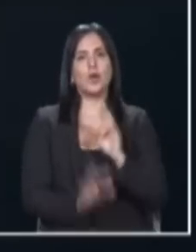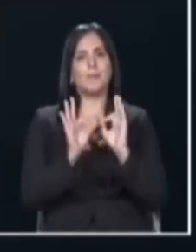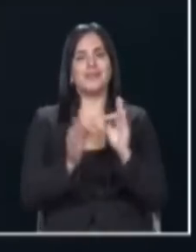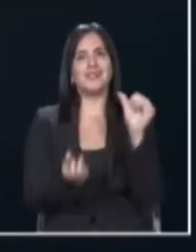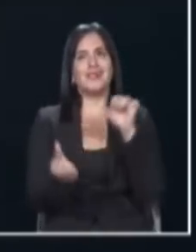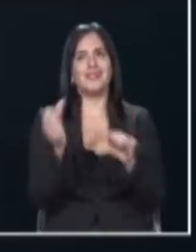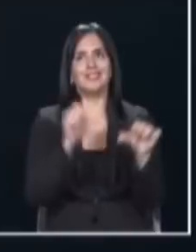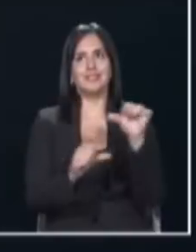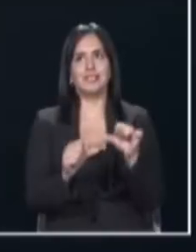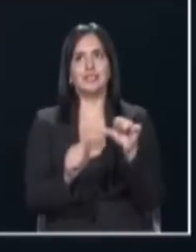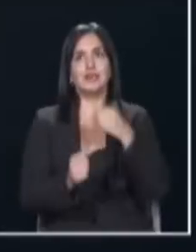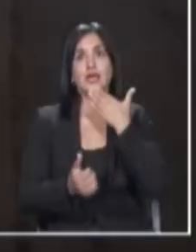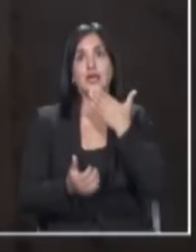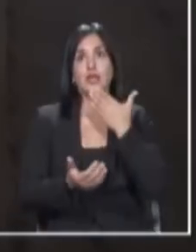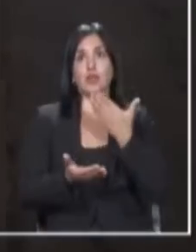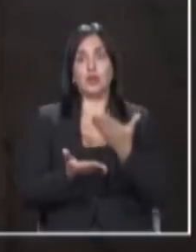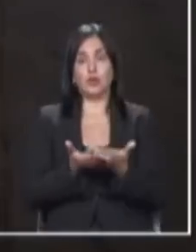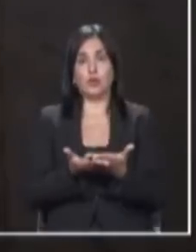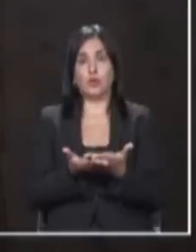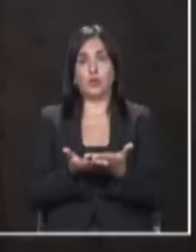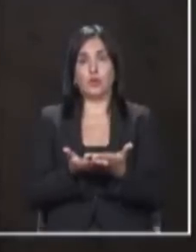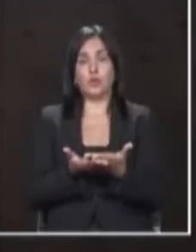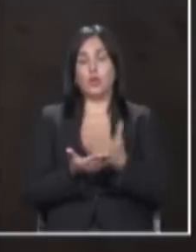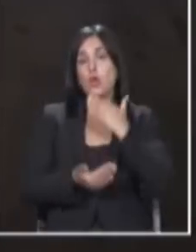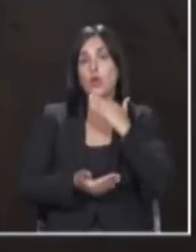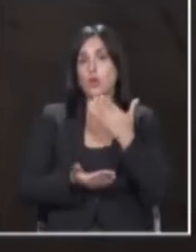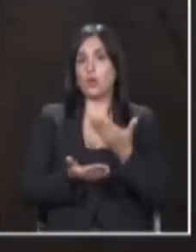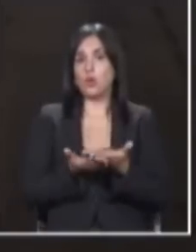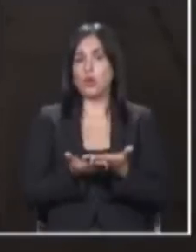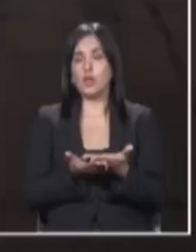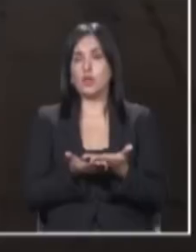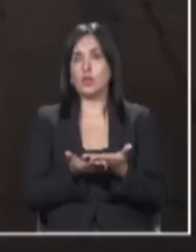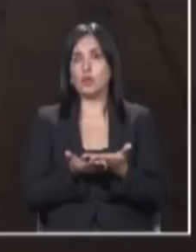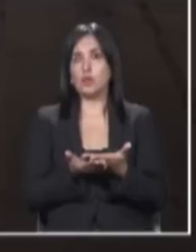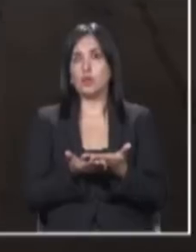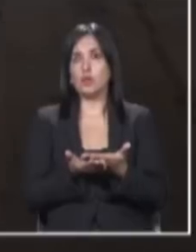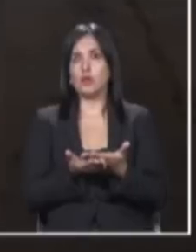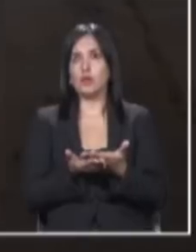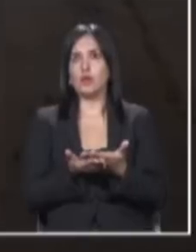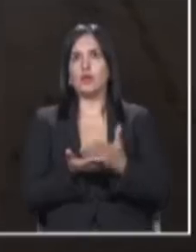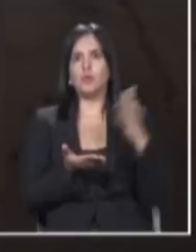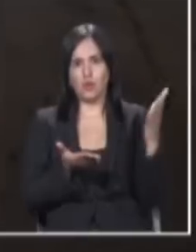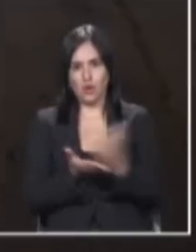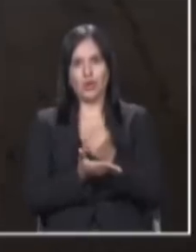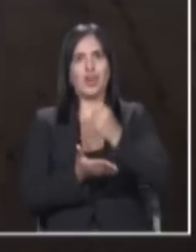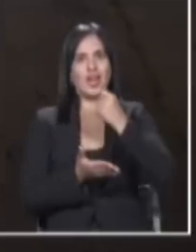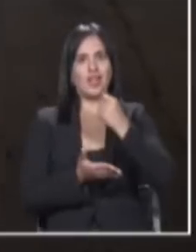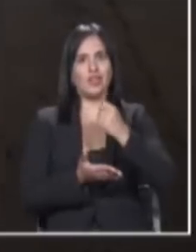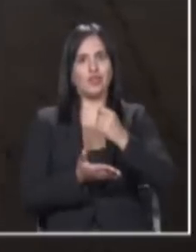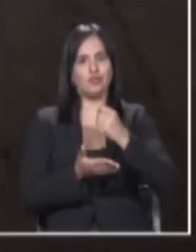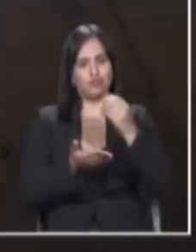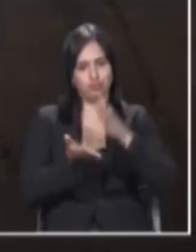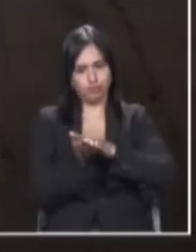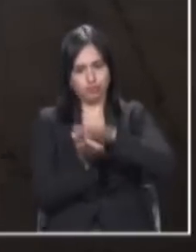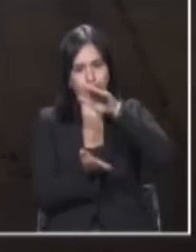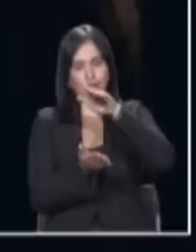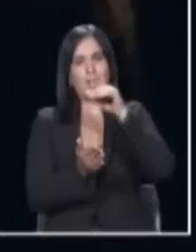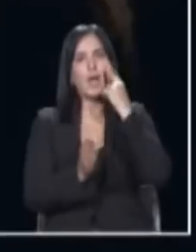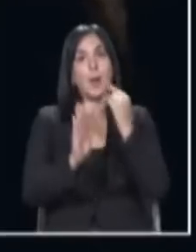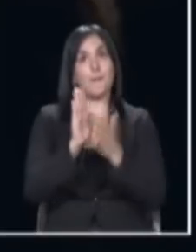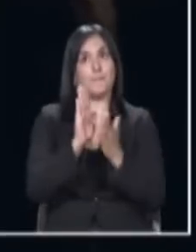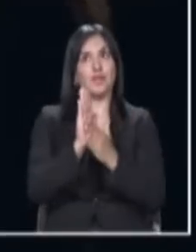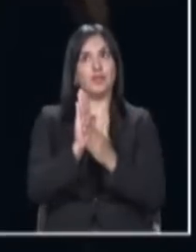time certainty can also play a role in science when we have gathered sufficient evidence to support our hypothesis